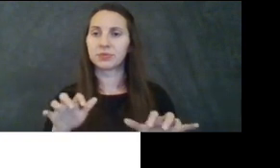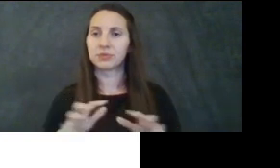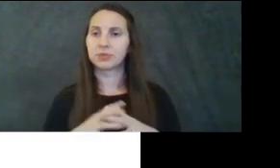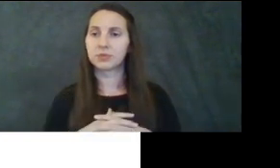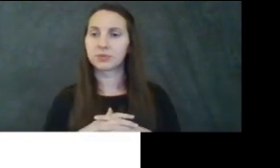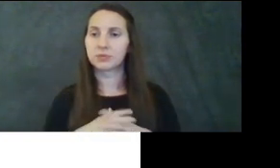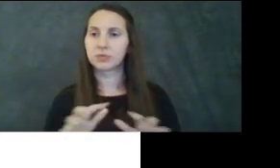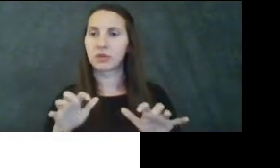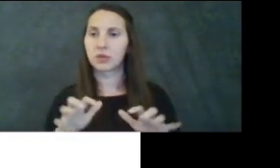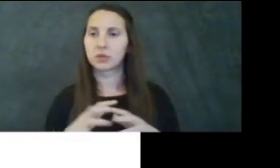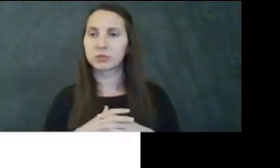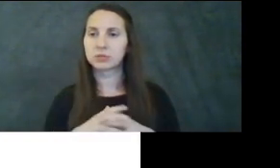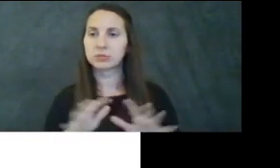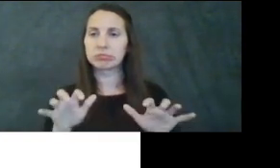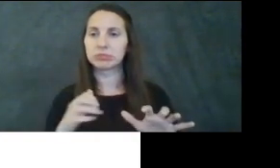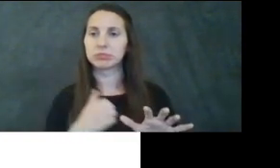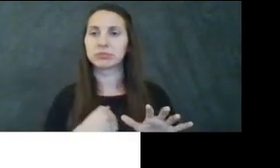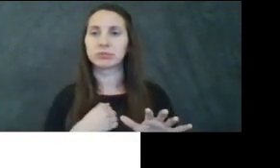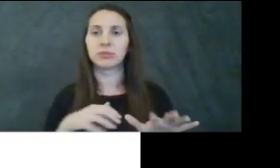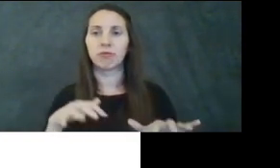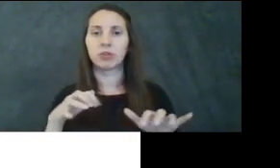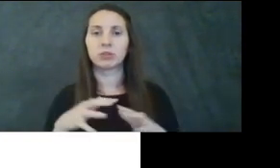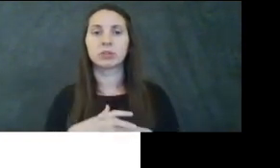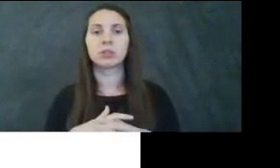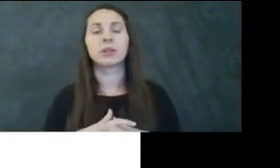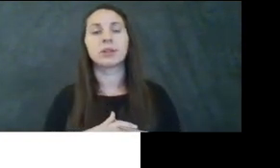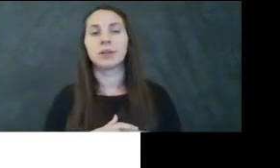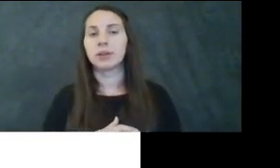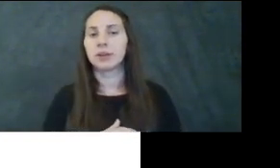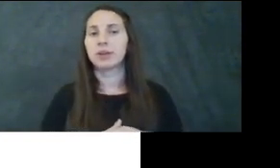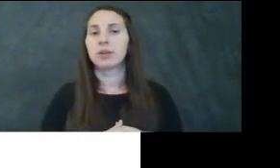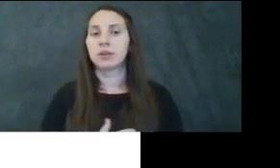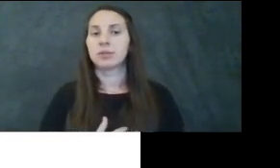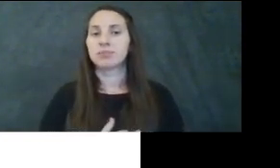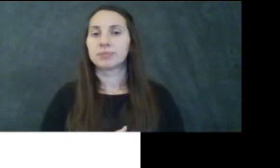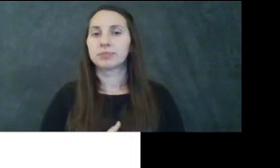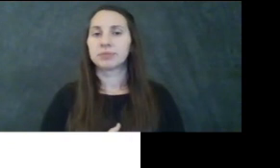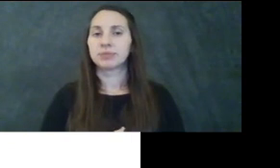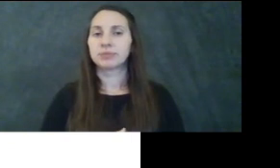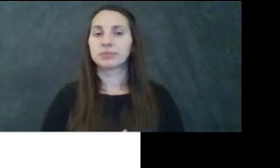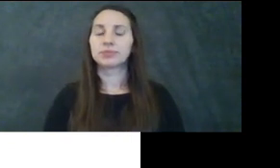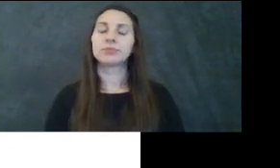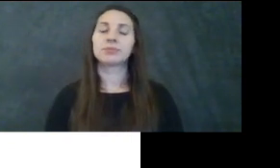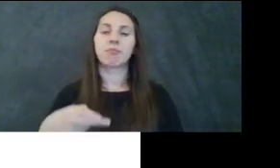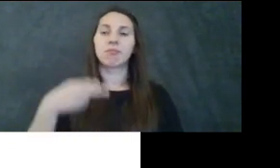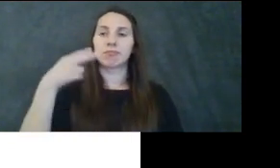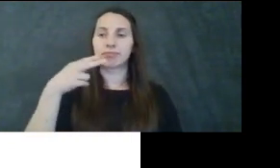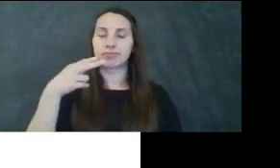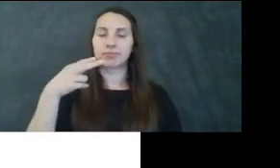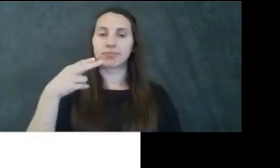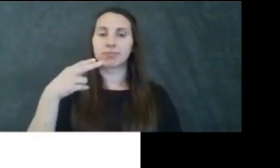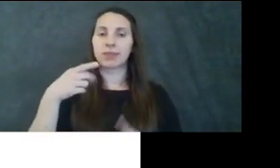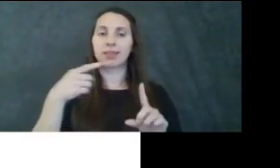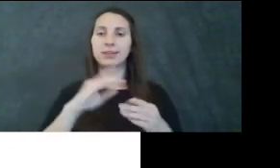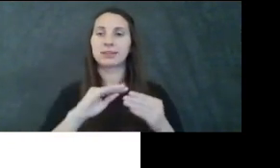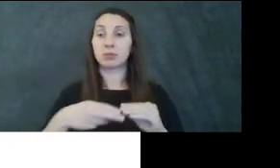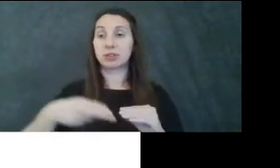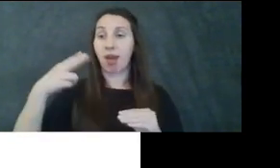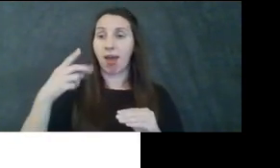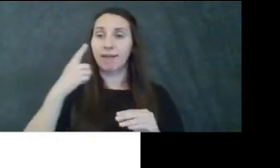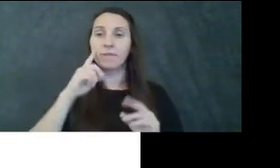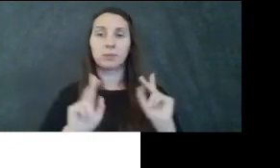Was again strikingly high for persons with disabilities, because they are indeed caught up in